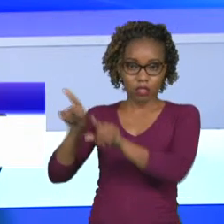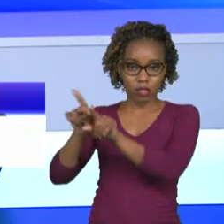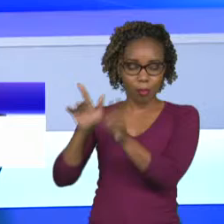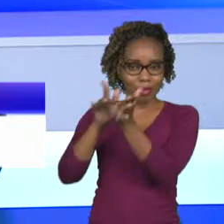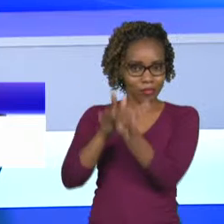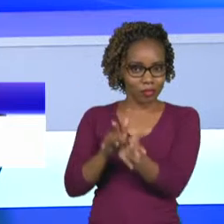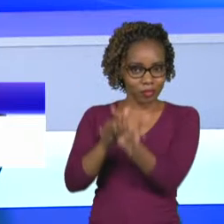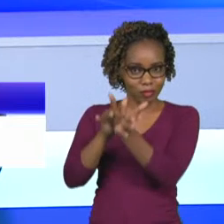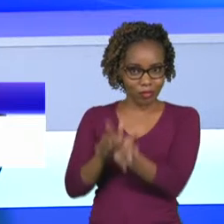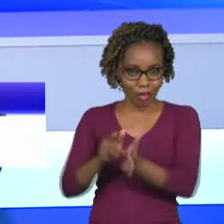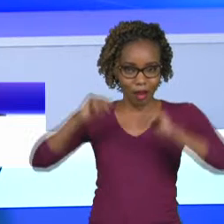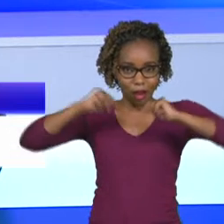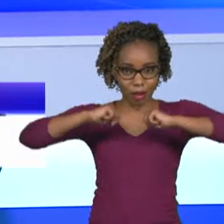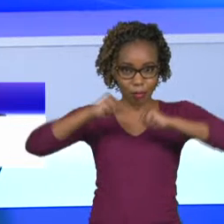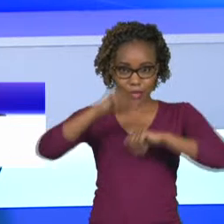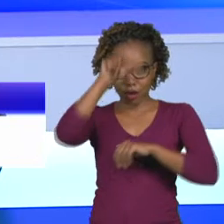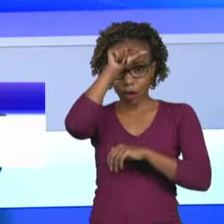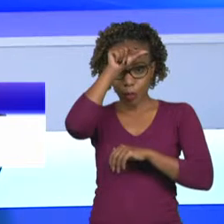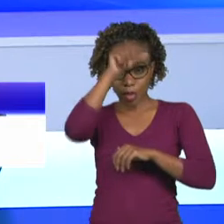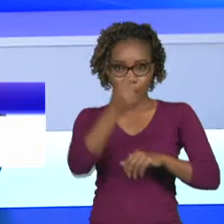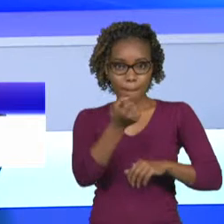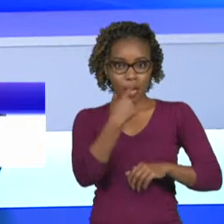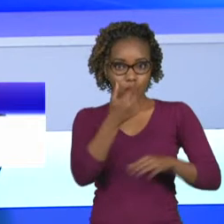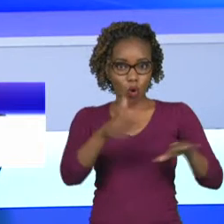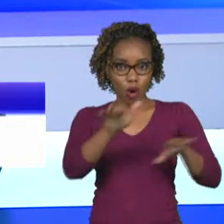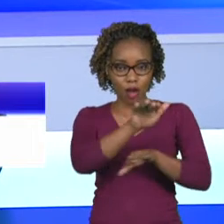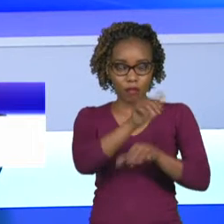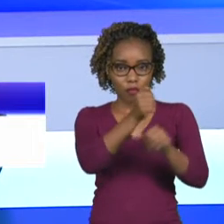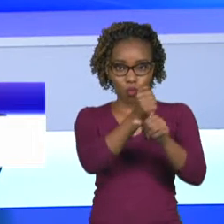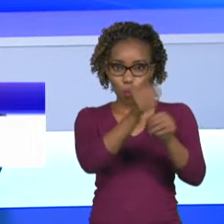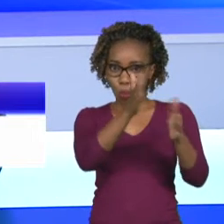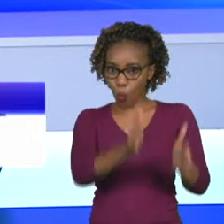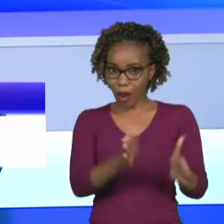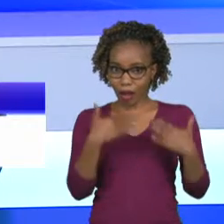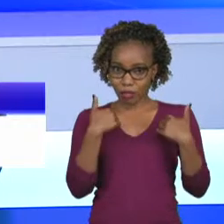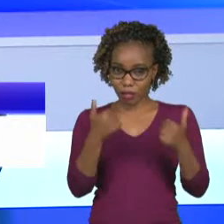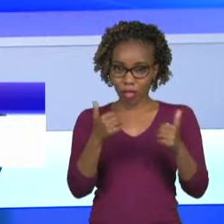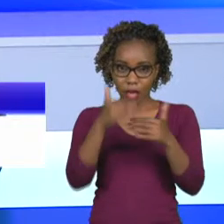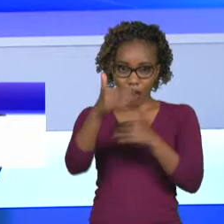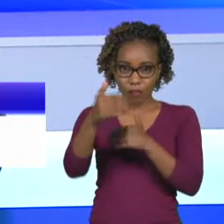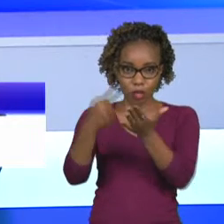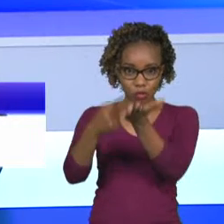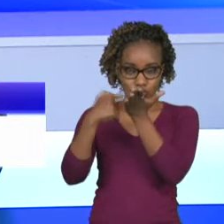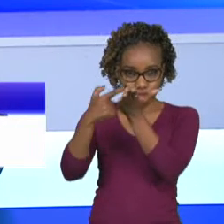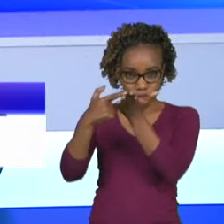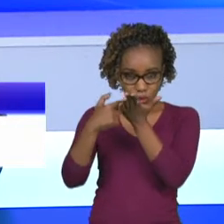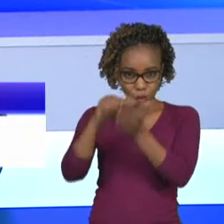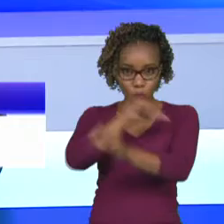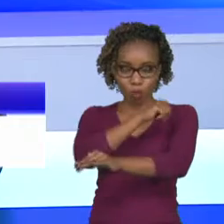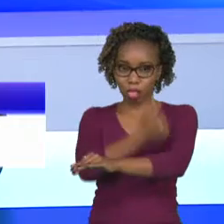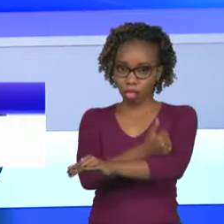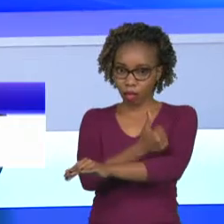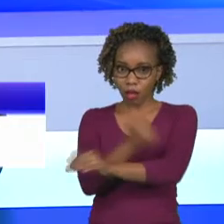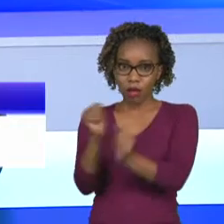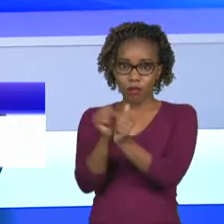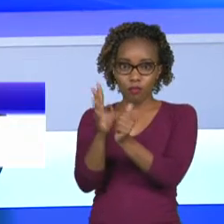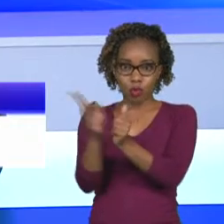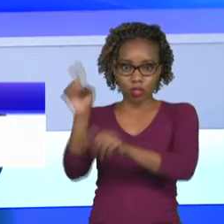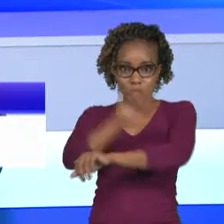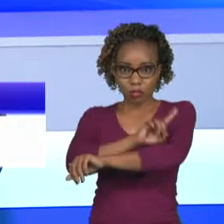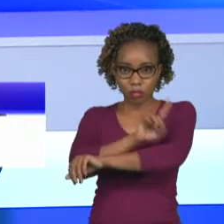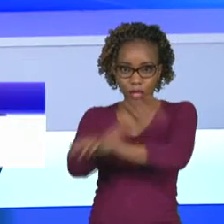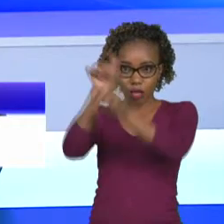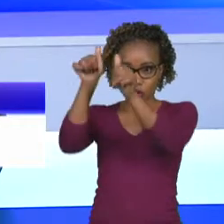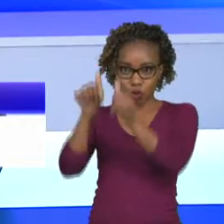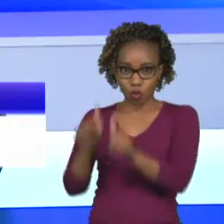insisted on the agreement with the government over the medical cover for health workers after talks with relevant authorities, giving a 14-day strike